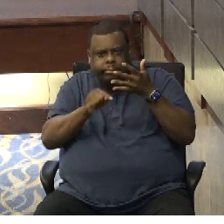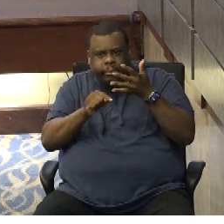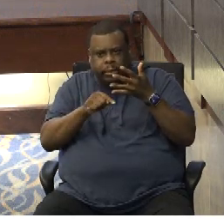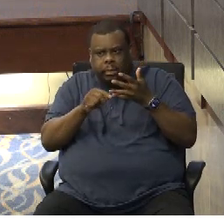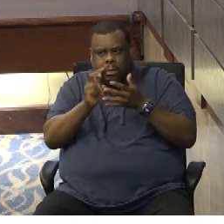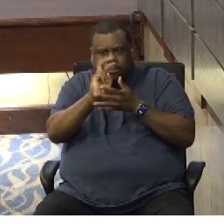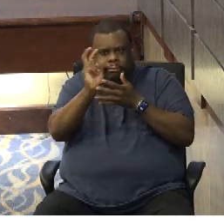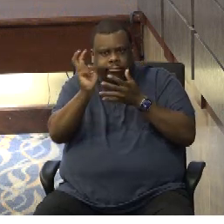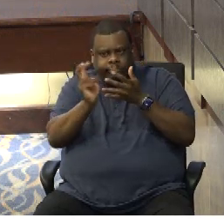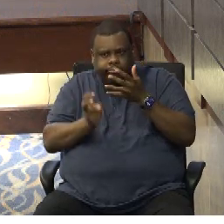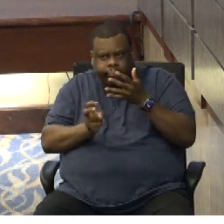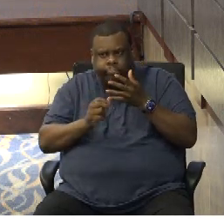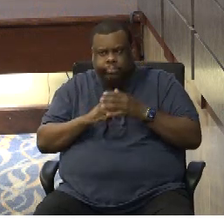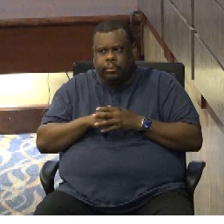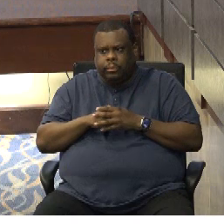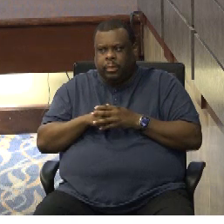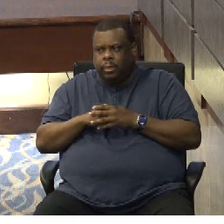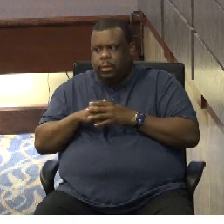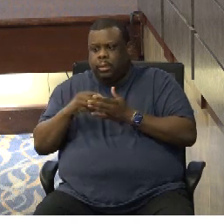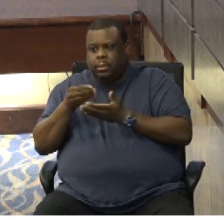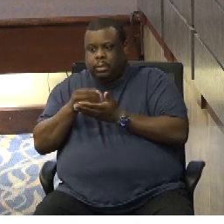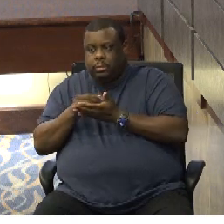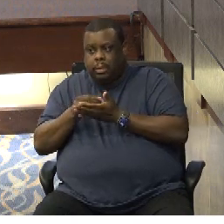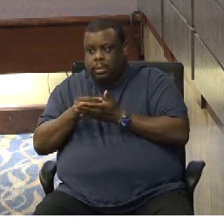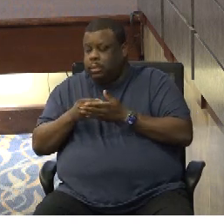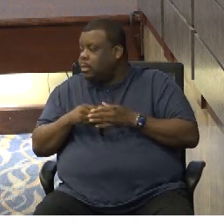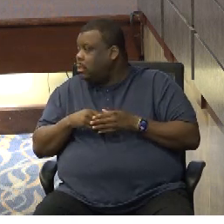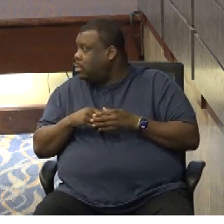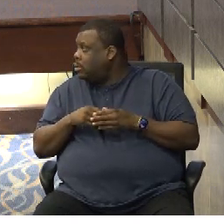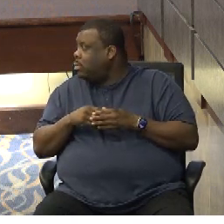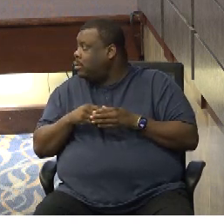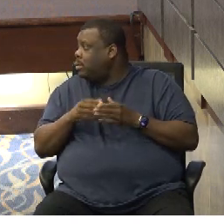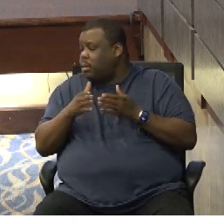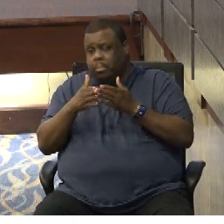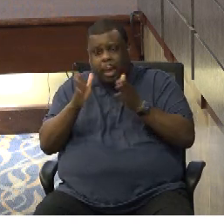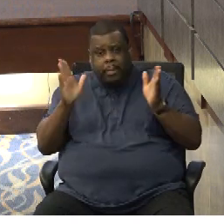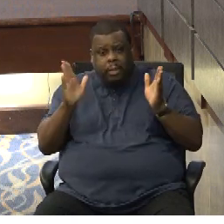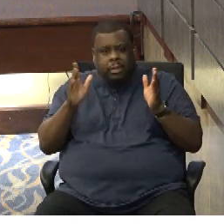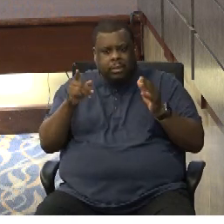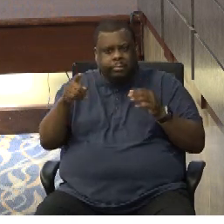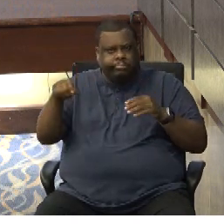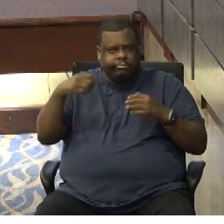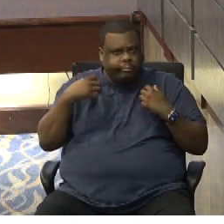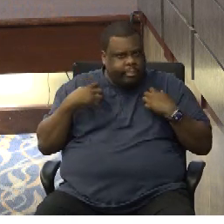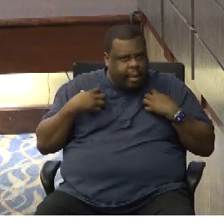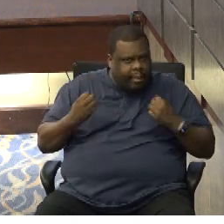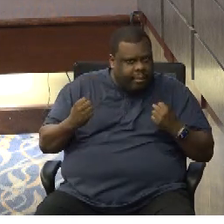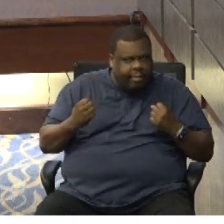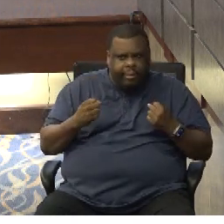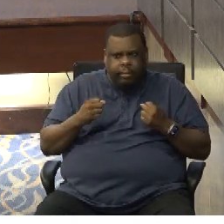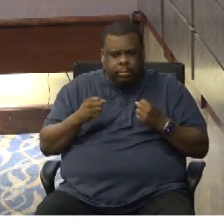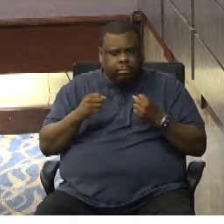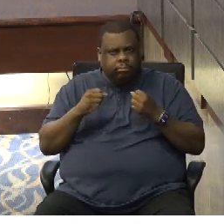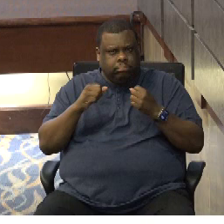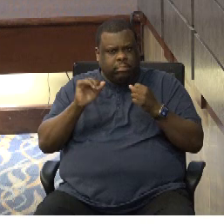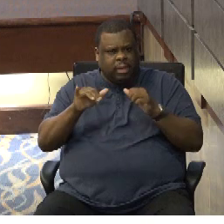you'll see the majority of the funding is within the responding to the public health and negative economic impacts of COVID-19